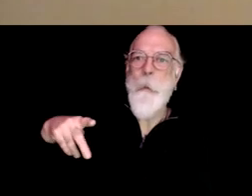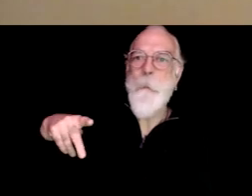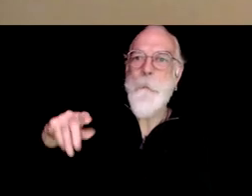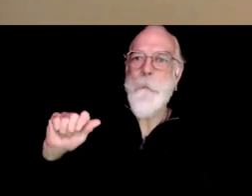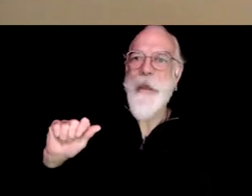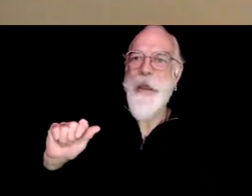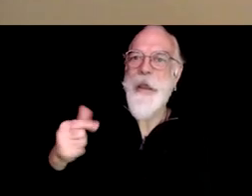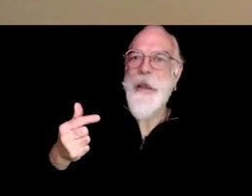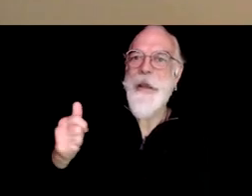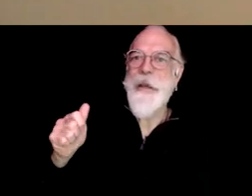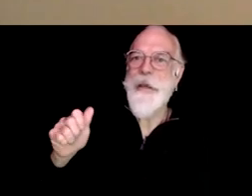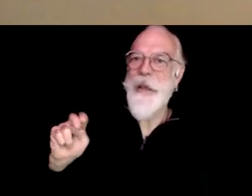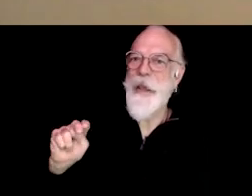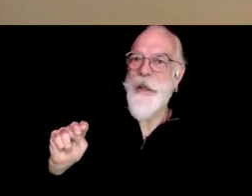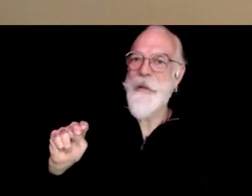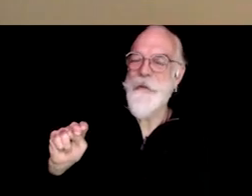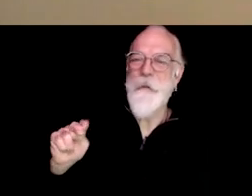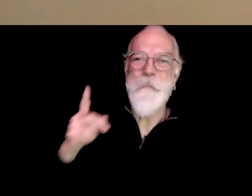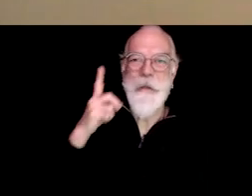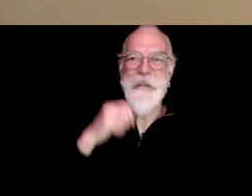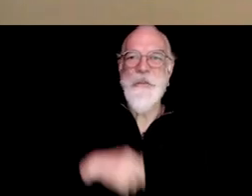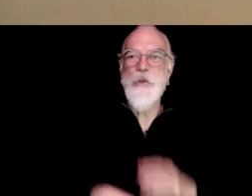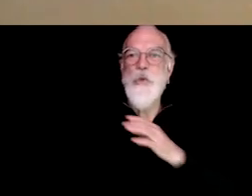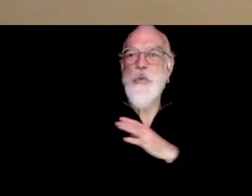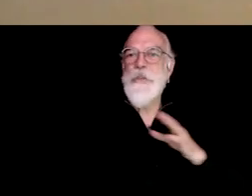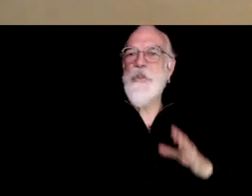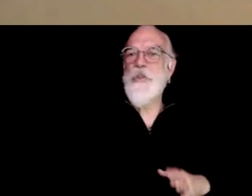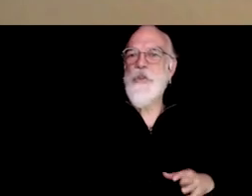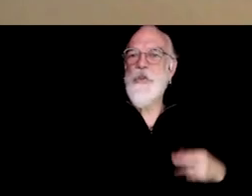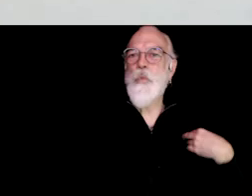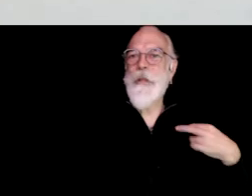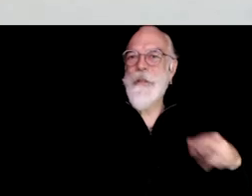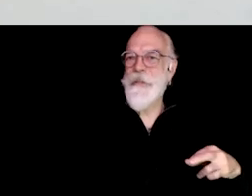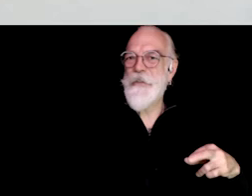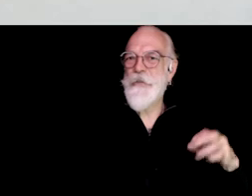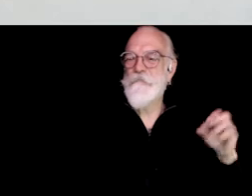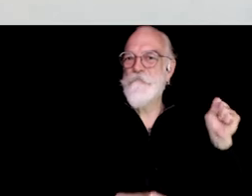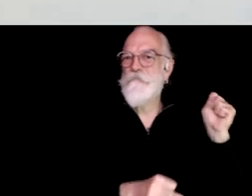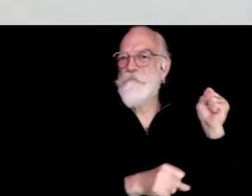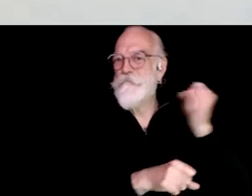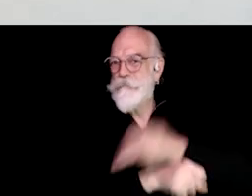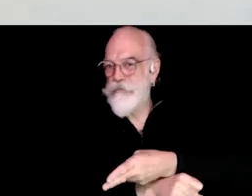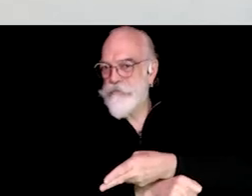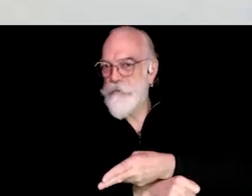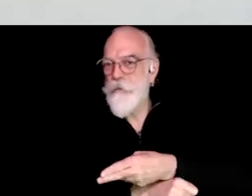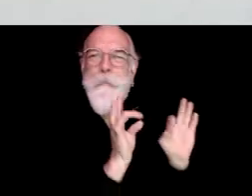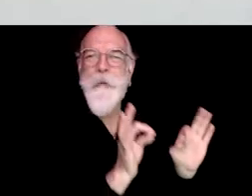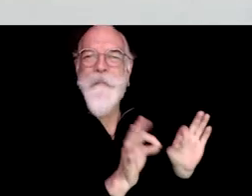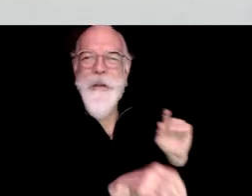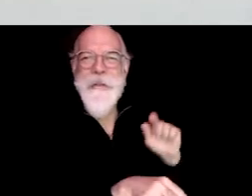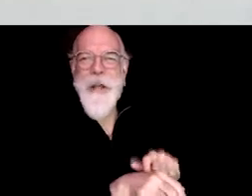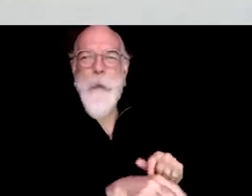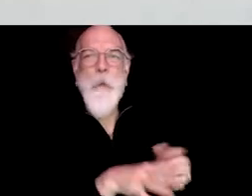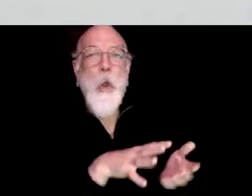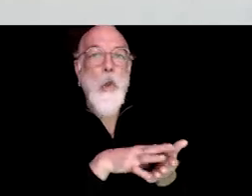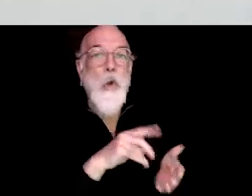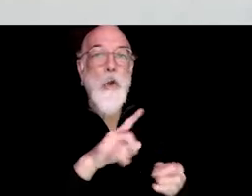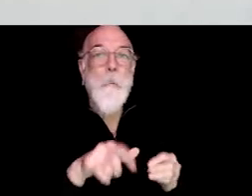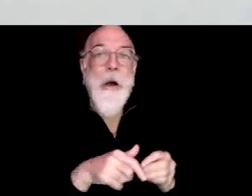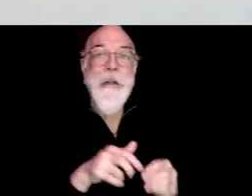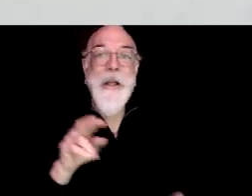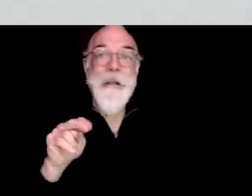pagan during the time of Christianity. I was going to ask, it was kind of the perfect segue to hear